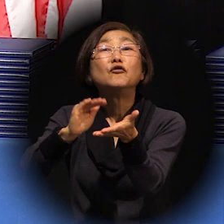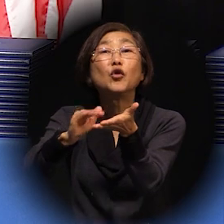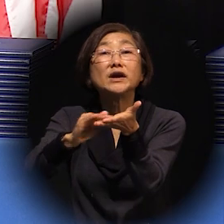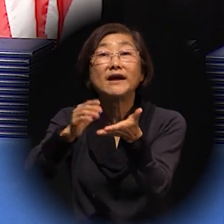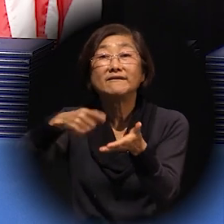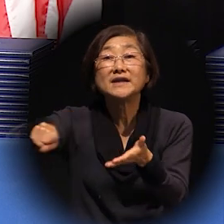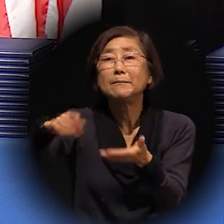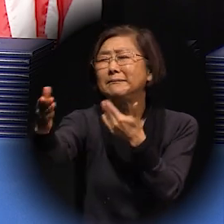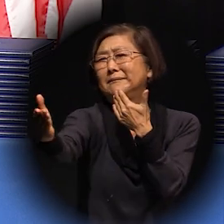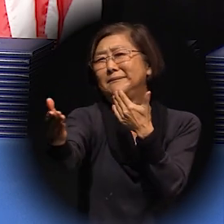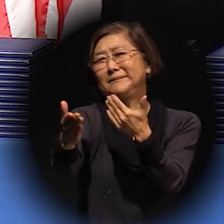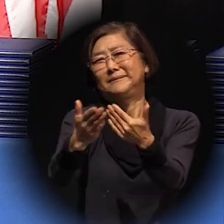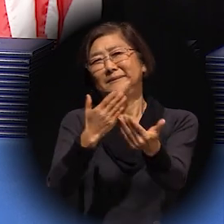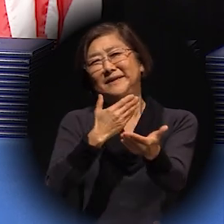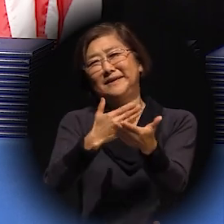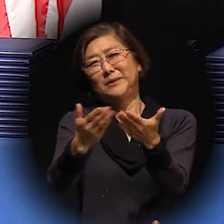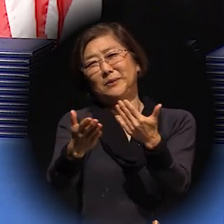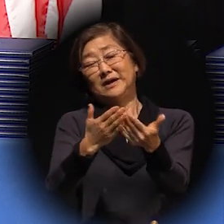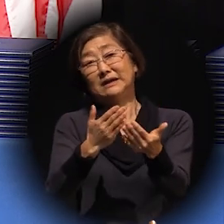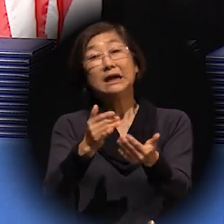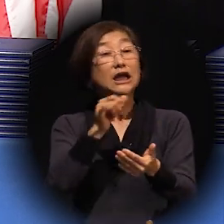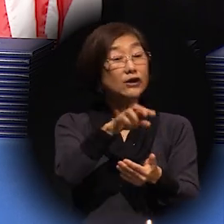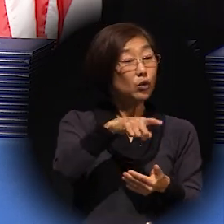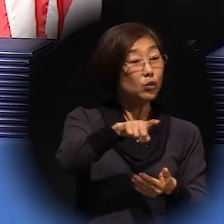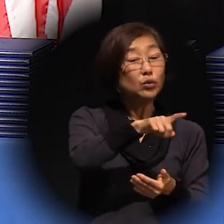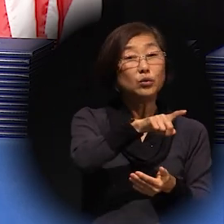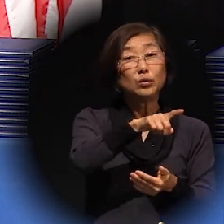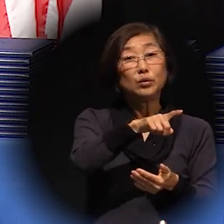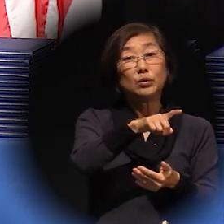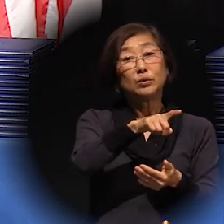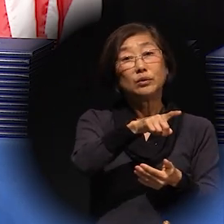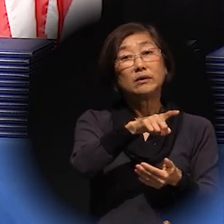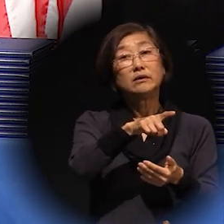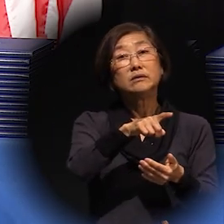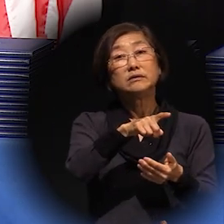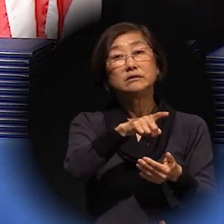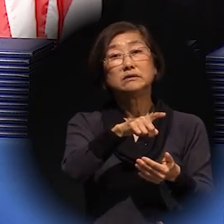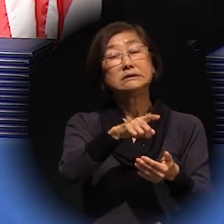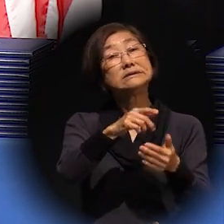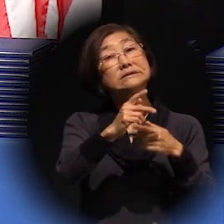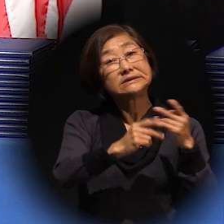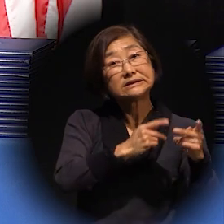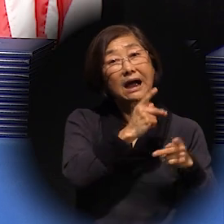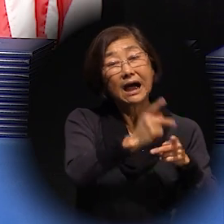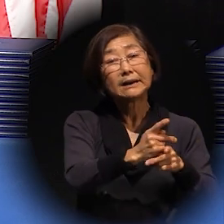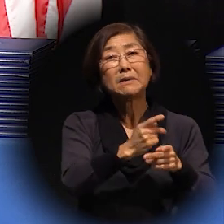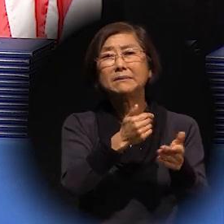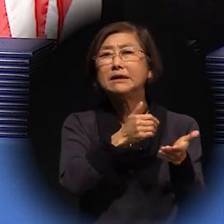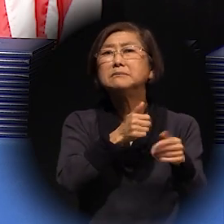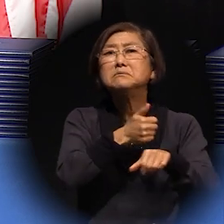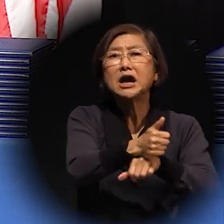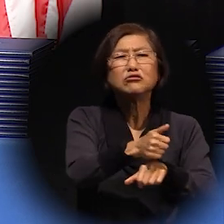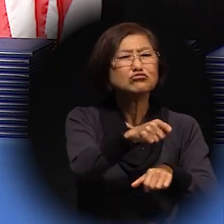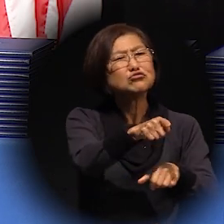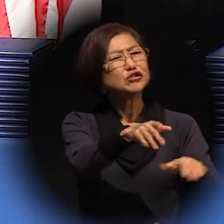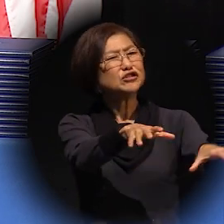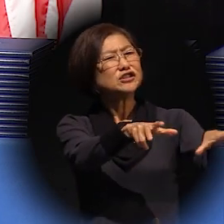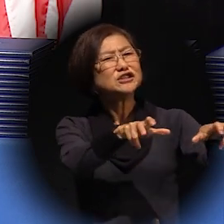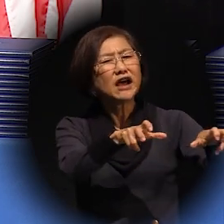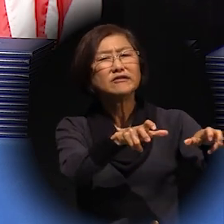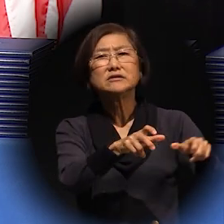them anyway. If you are kind, people may accuse you of